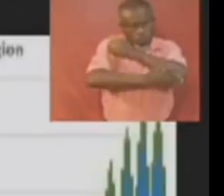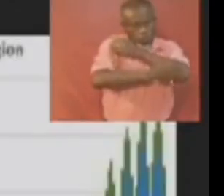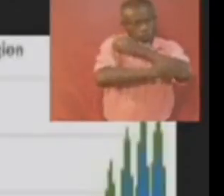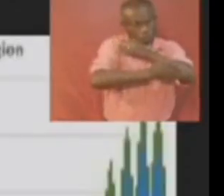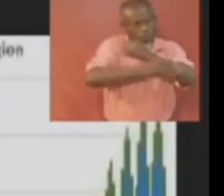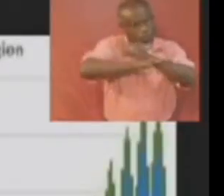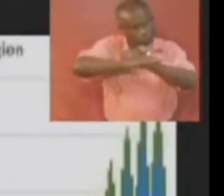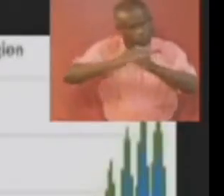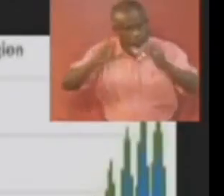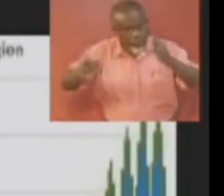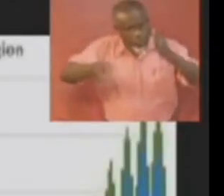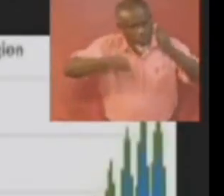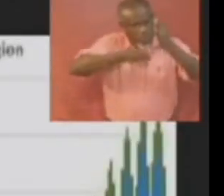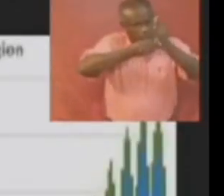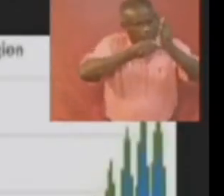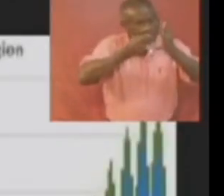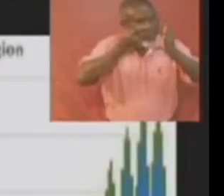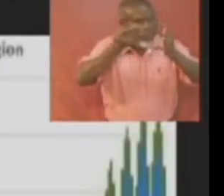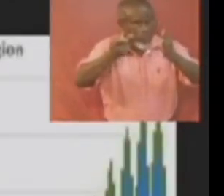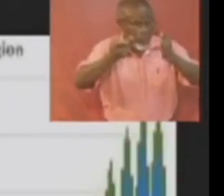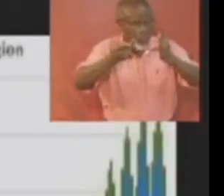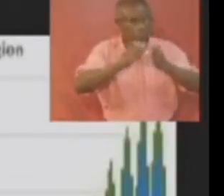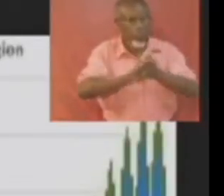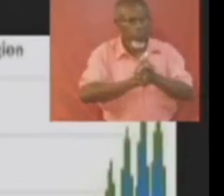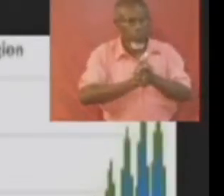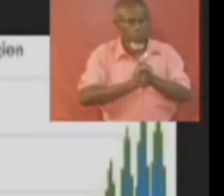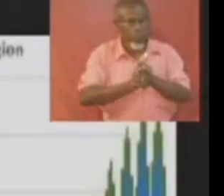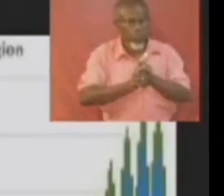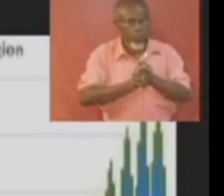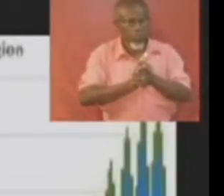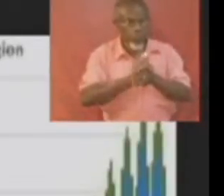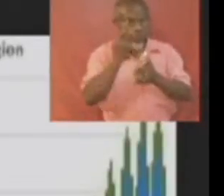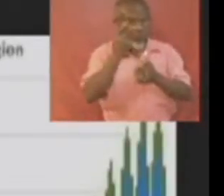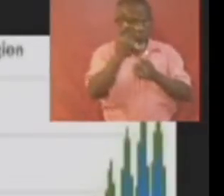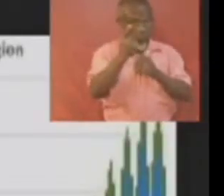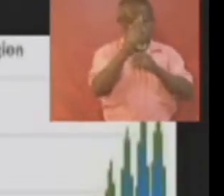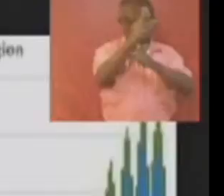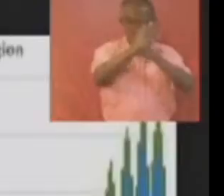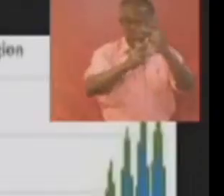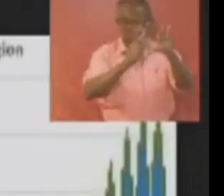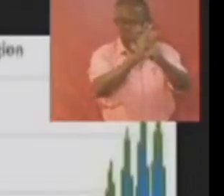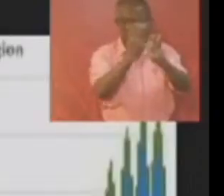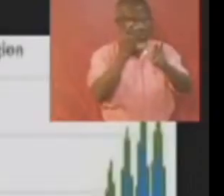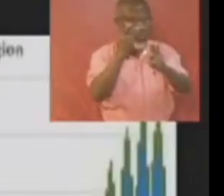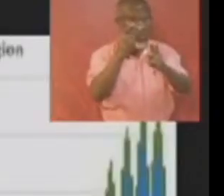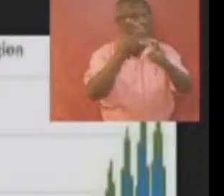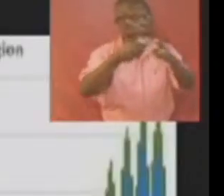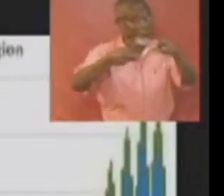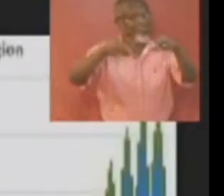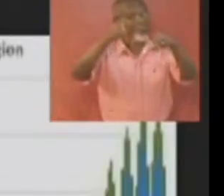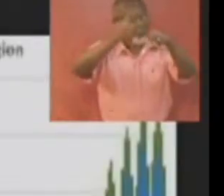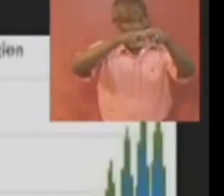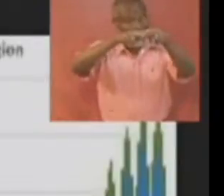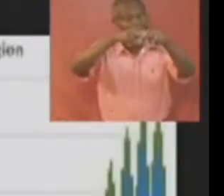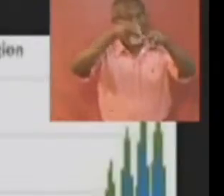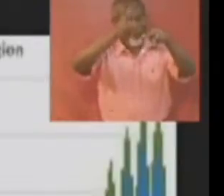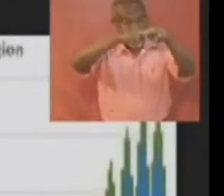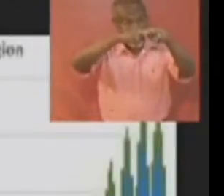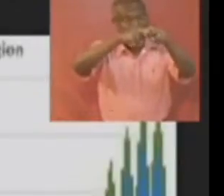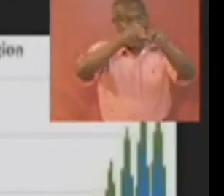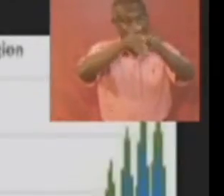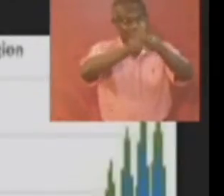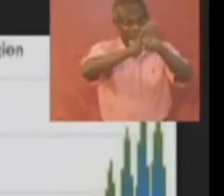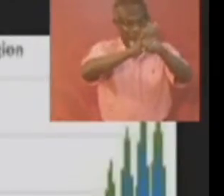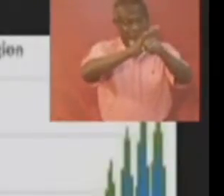overall global picture here just emphasizes that across the world, we are continuing to see an increase in the number of cases. There's